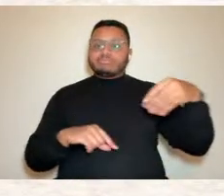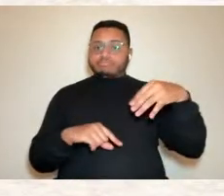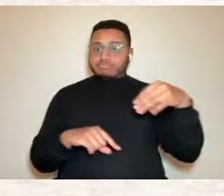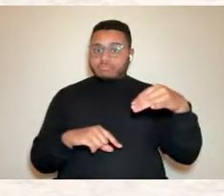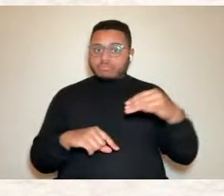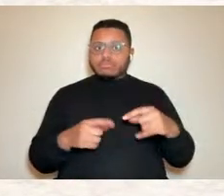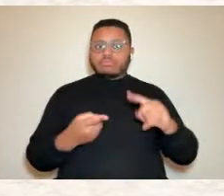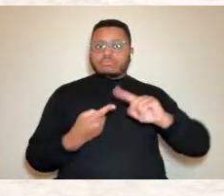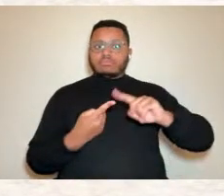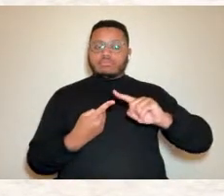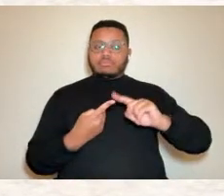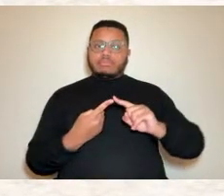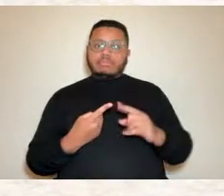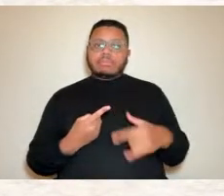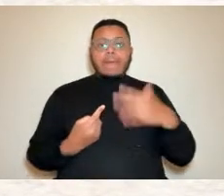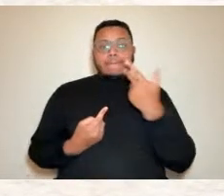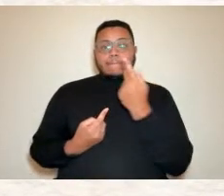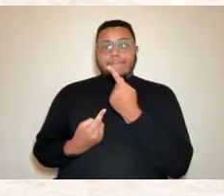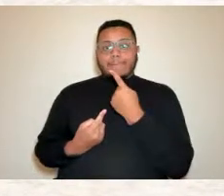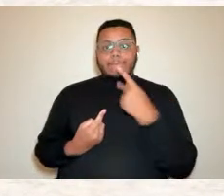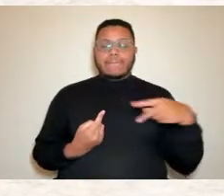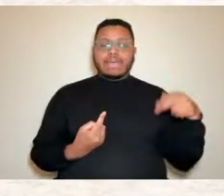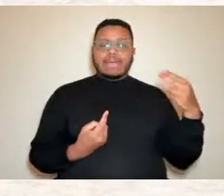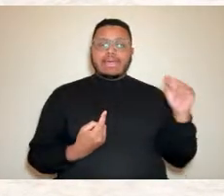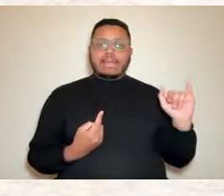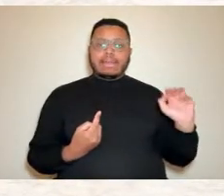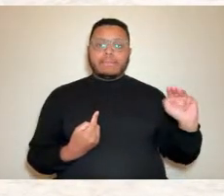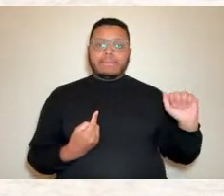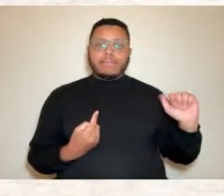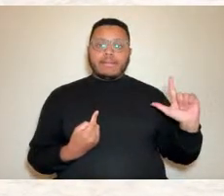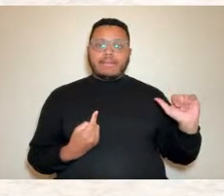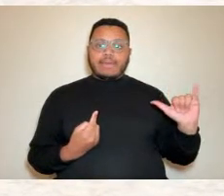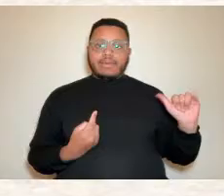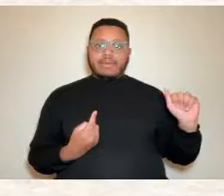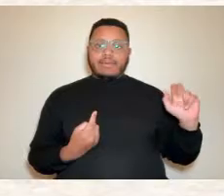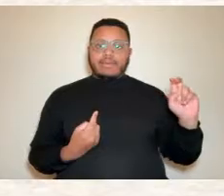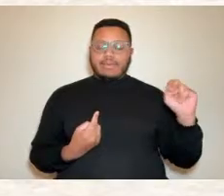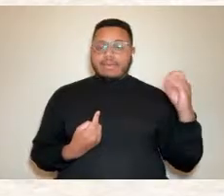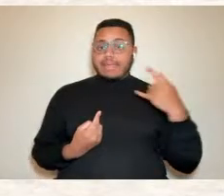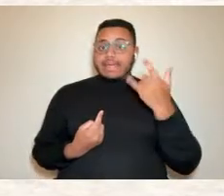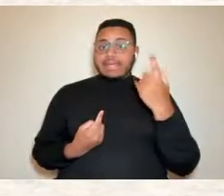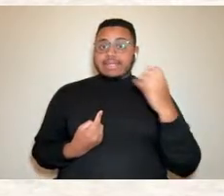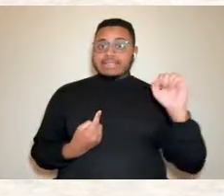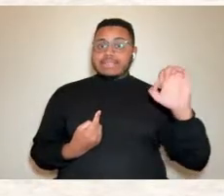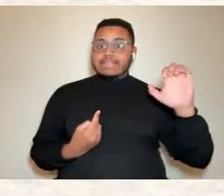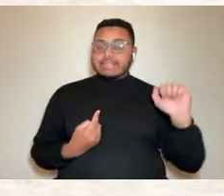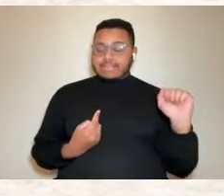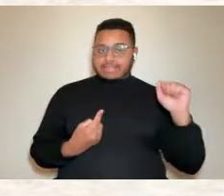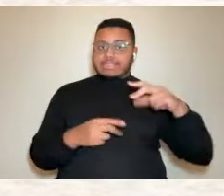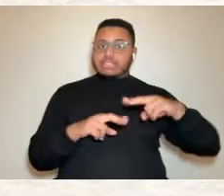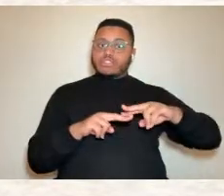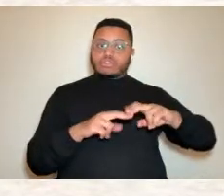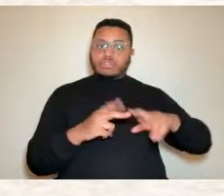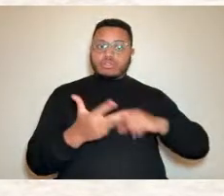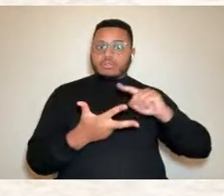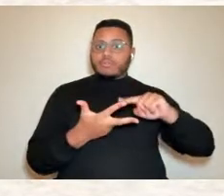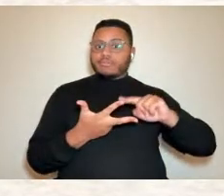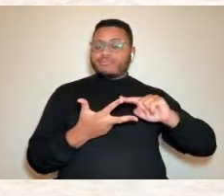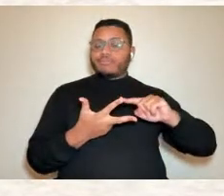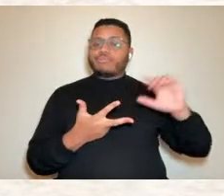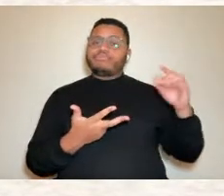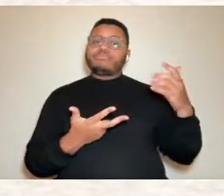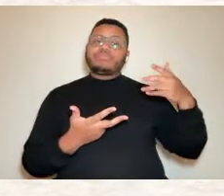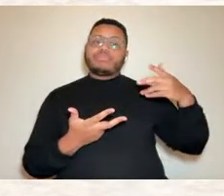have pink Himalayan sea salt, garlic powder, onion powder, smoked paprika, and black